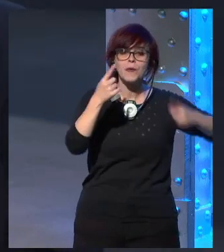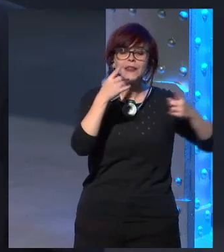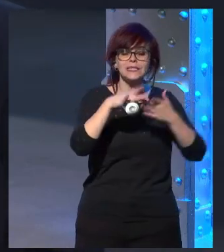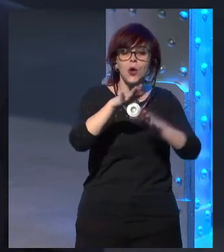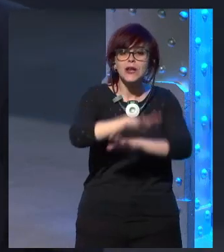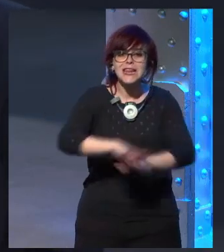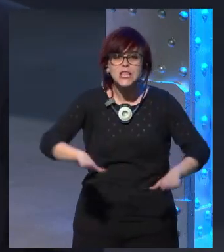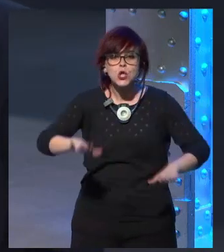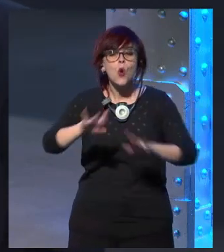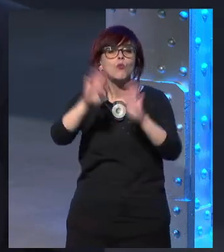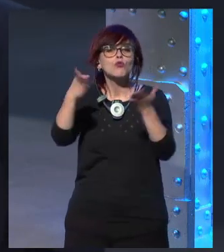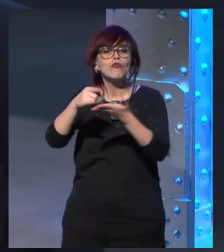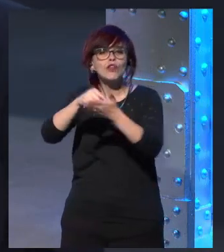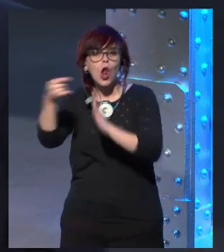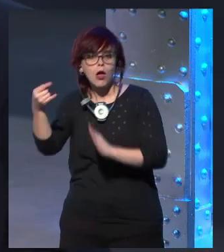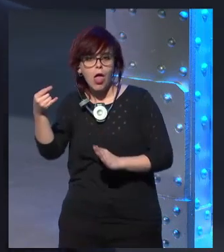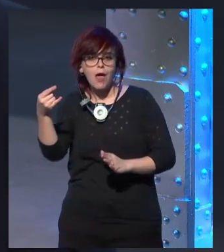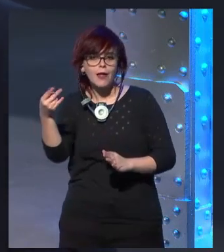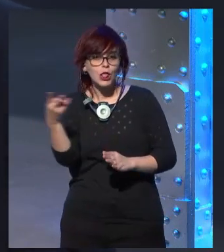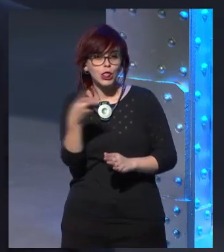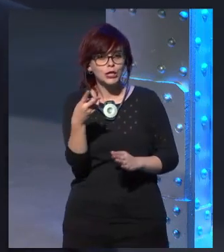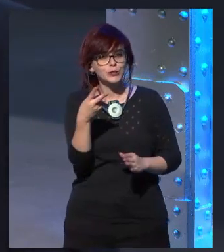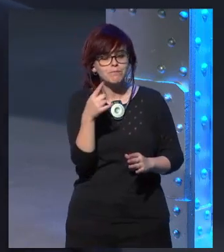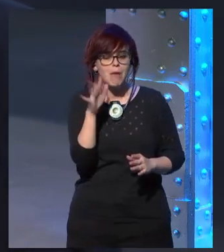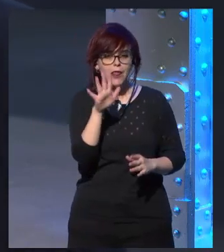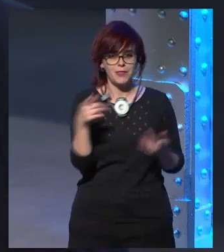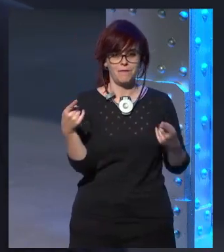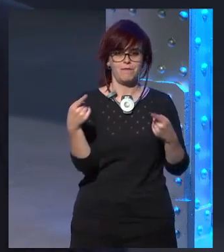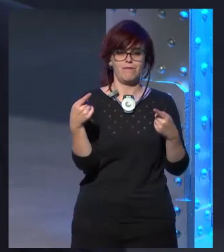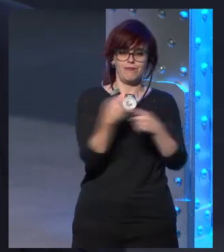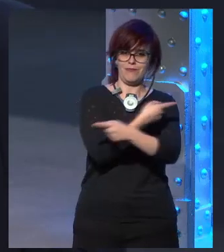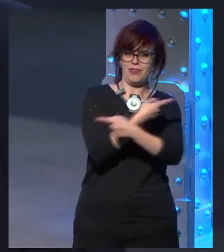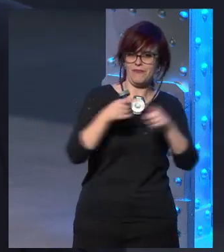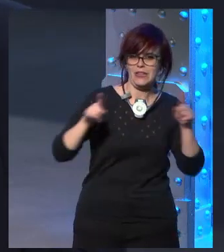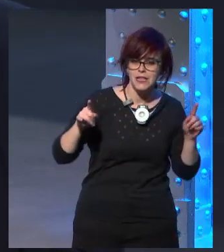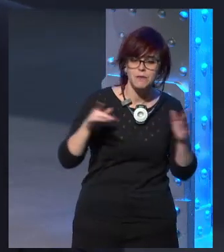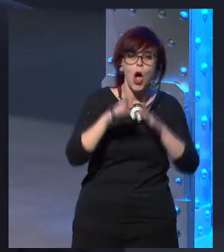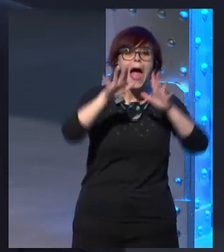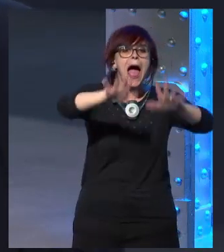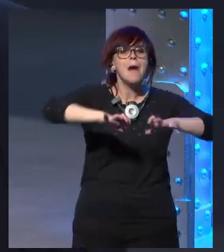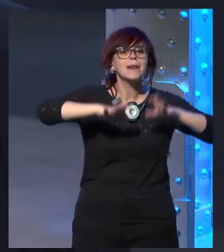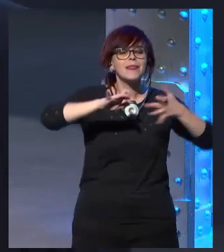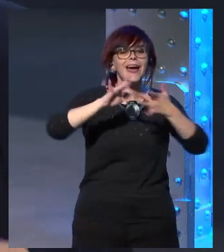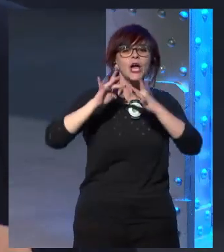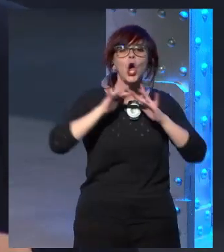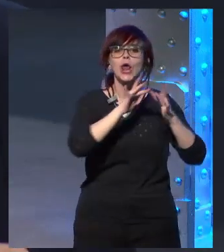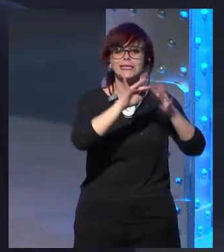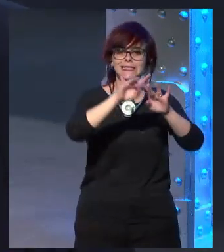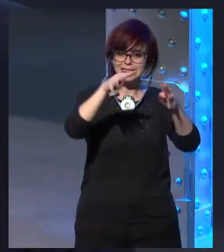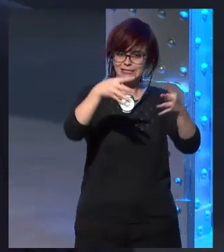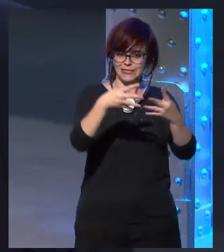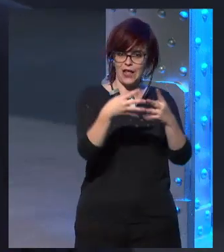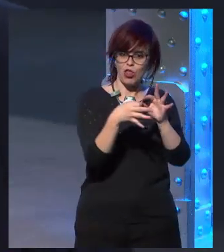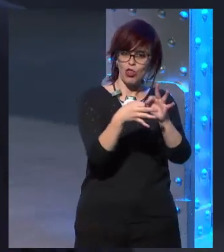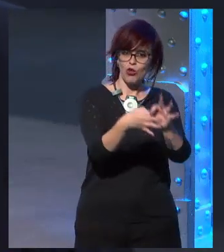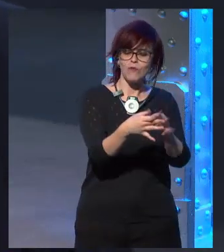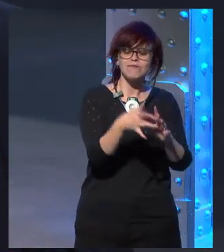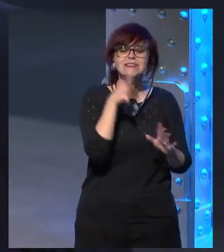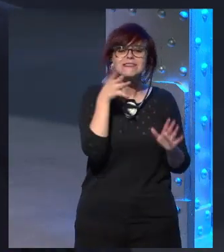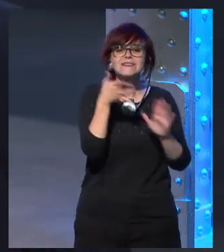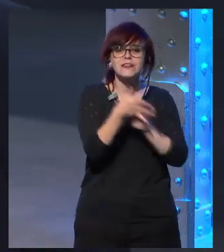of children in the technological world. I would like you to tell us about this concept of learning, of